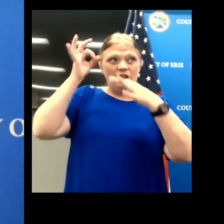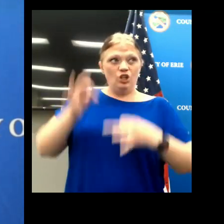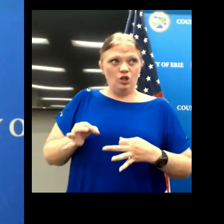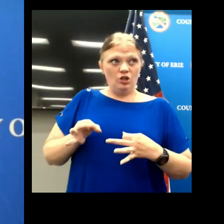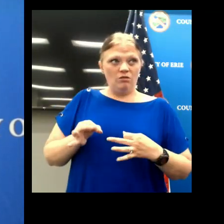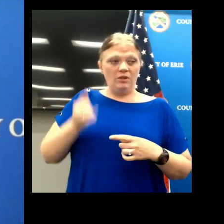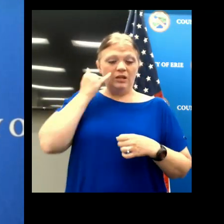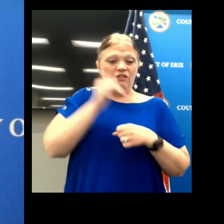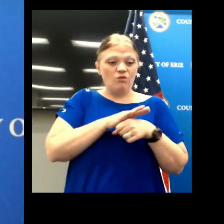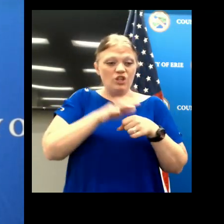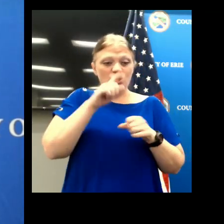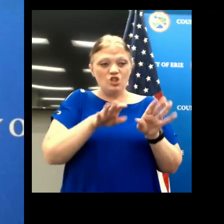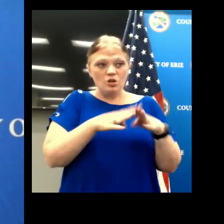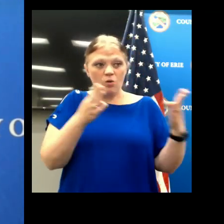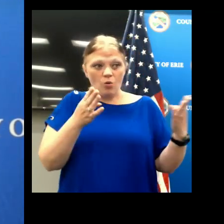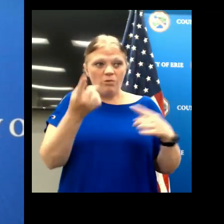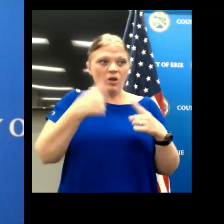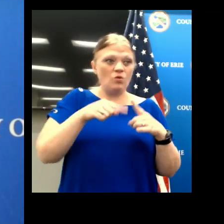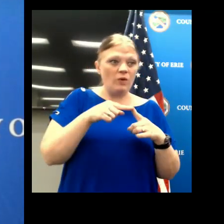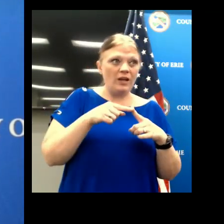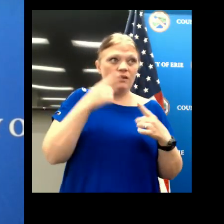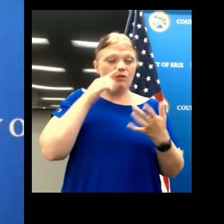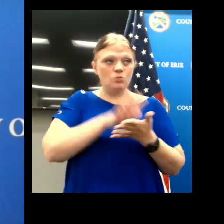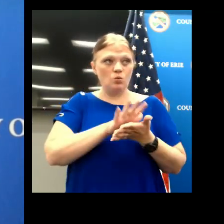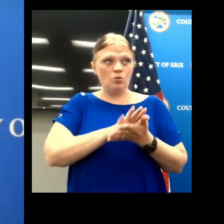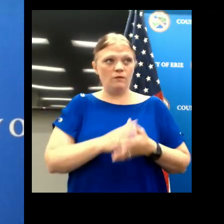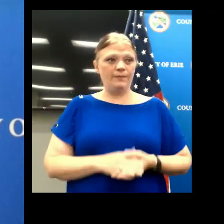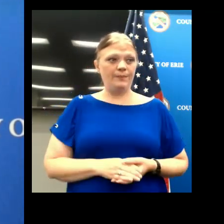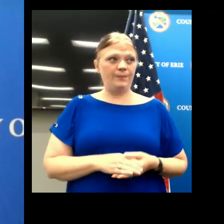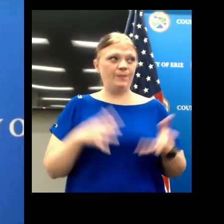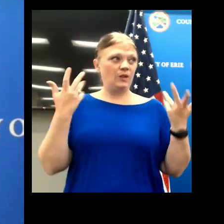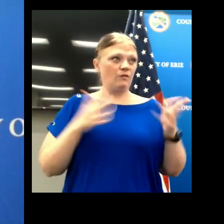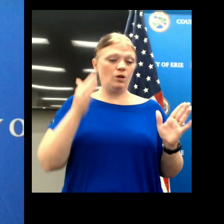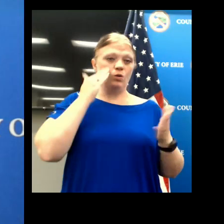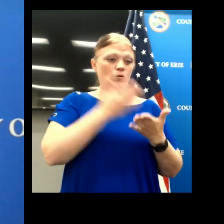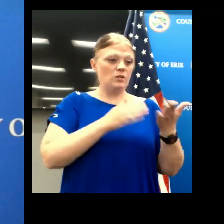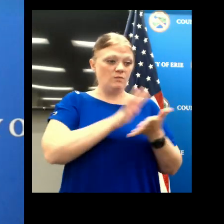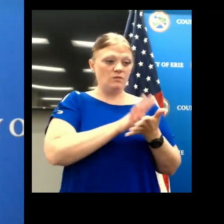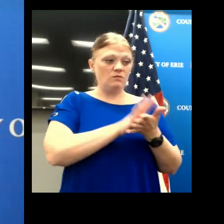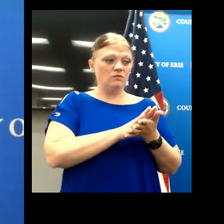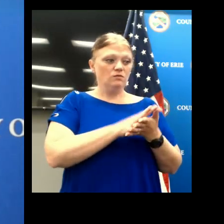whether regions should open and when for schools. We've already known some schools have